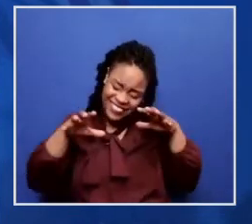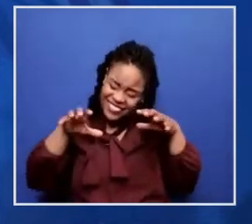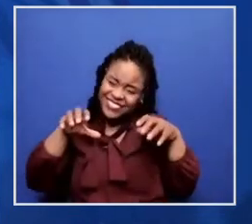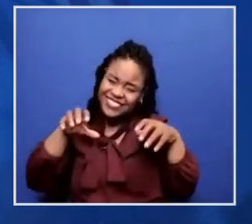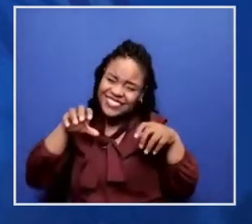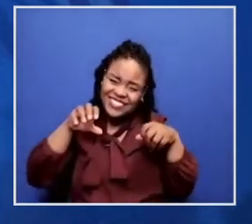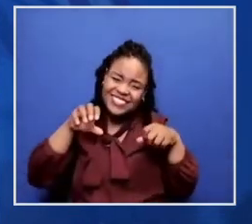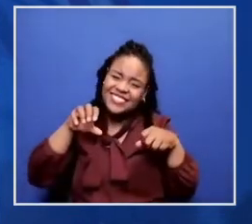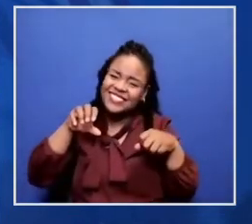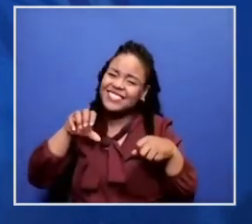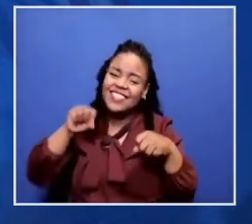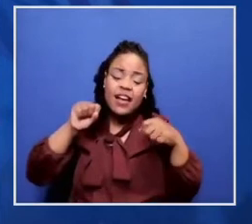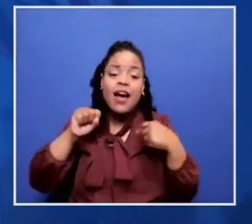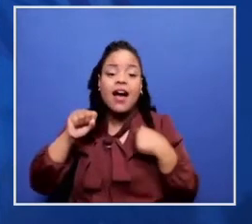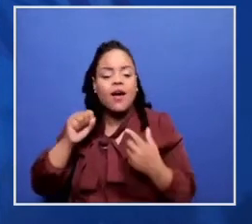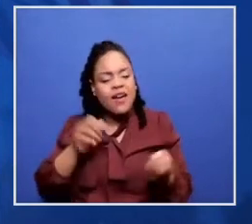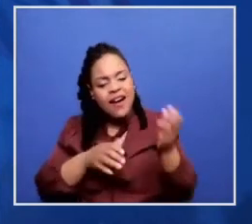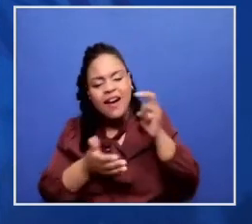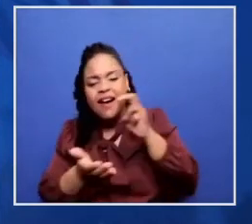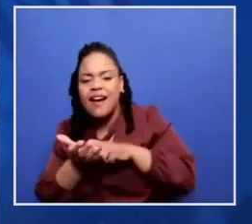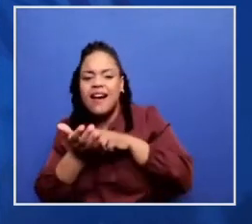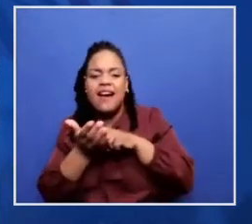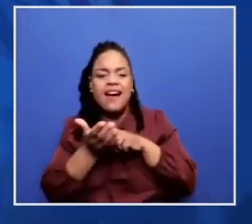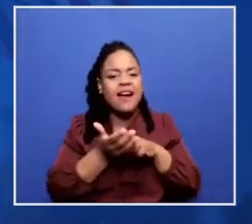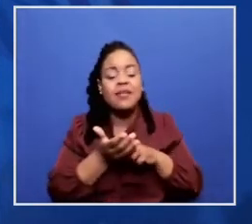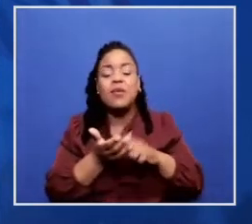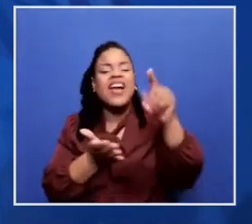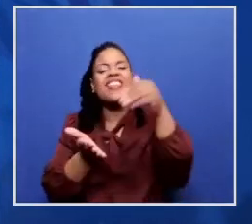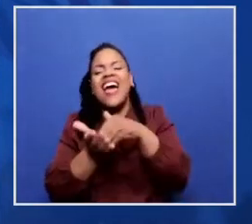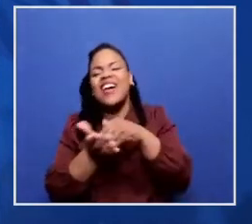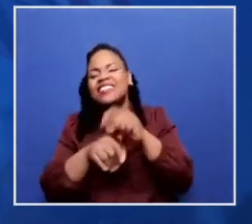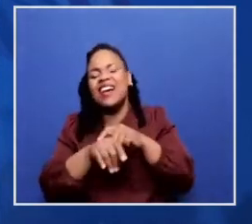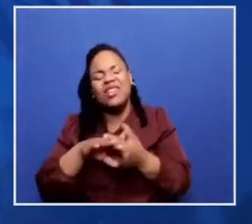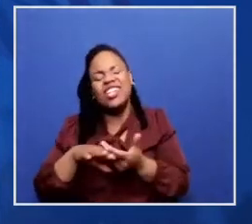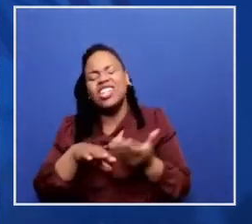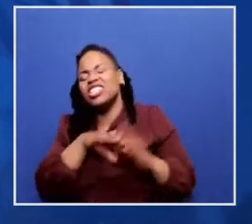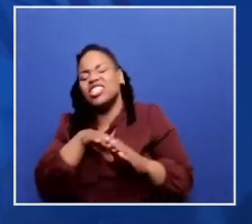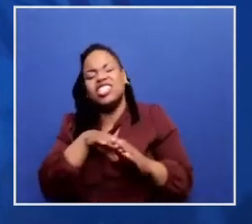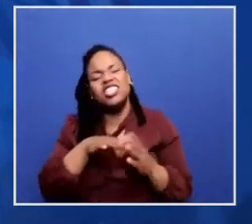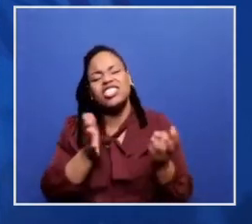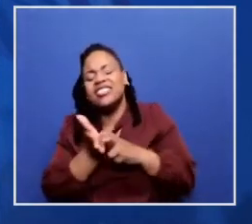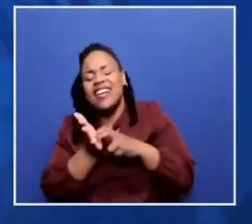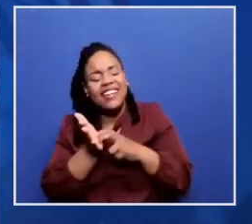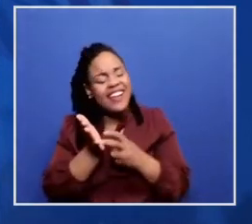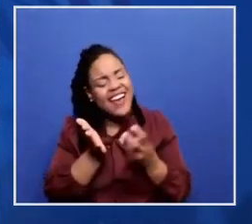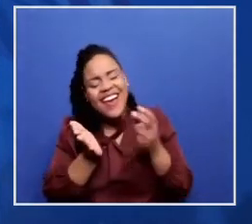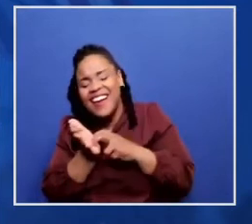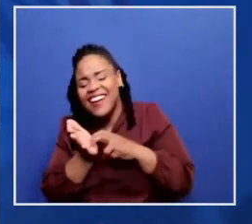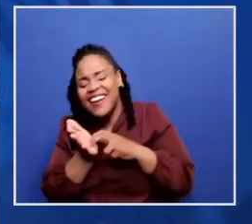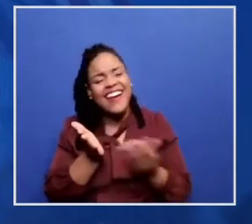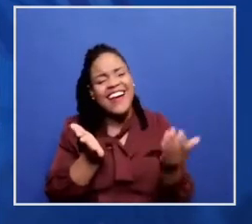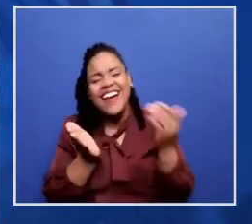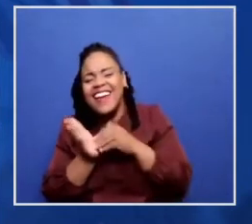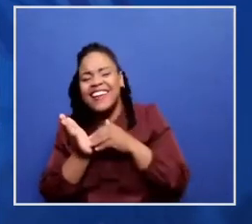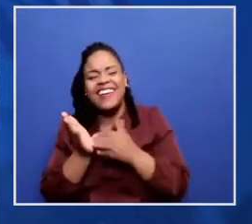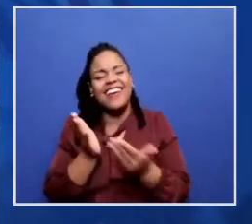ache, 1,000 again and again and again for you.